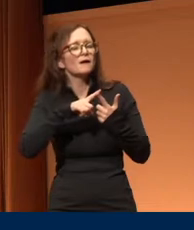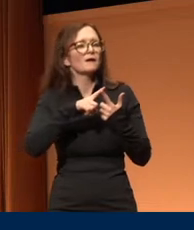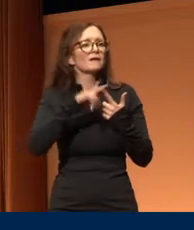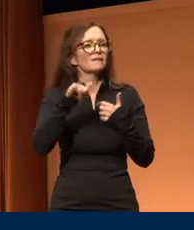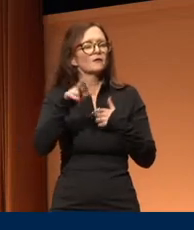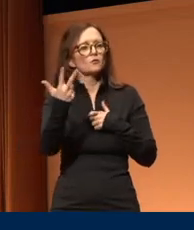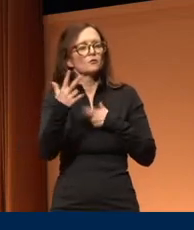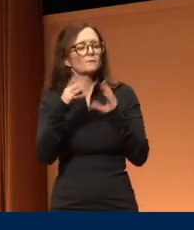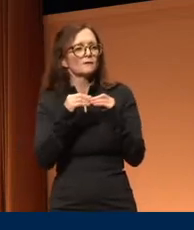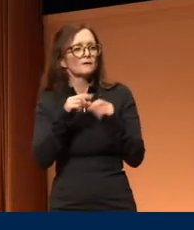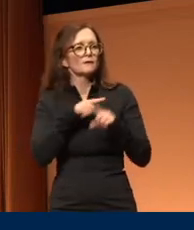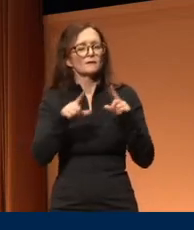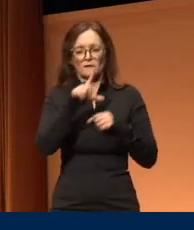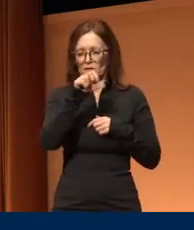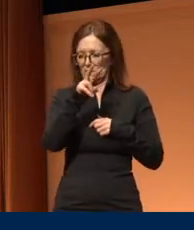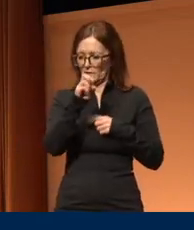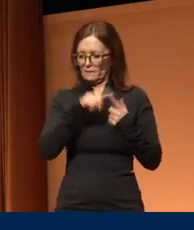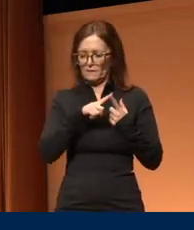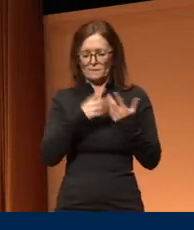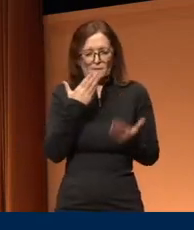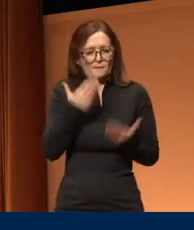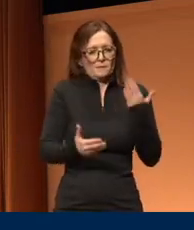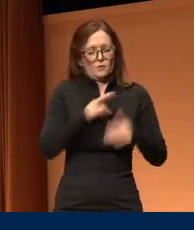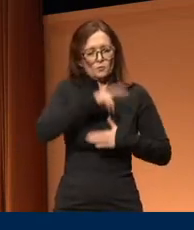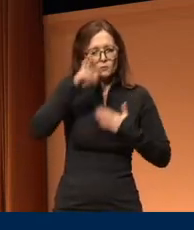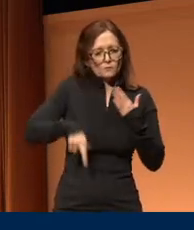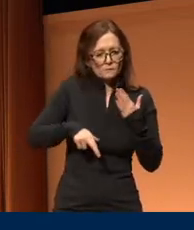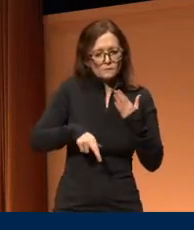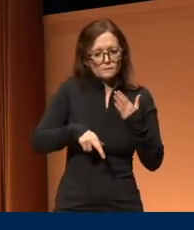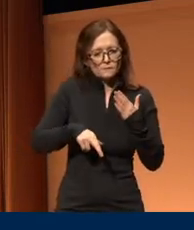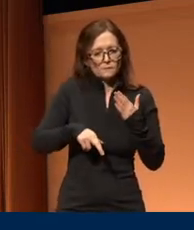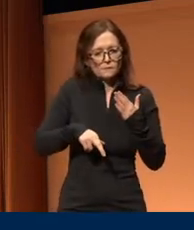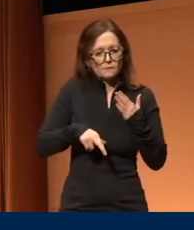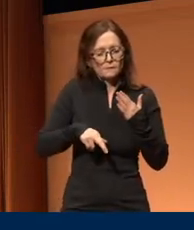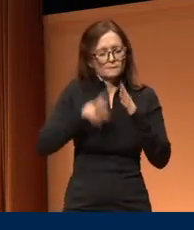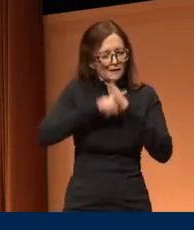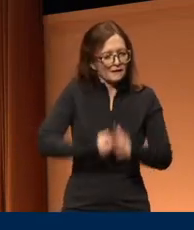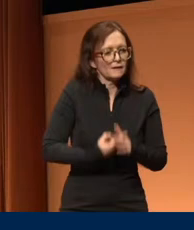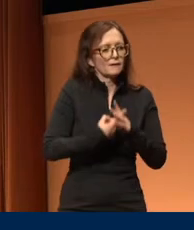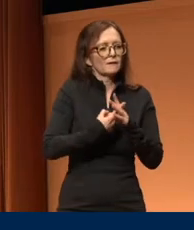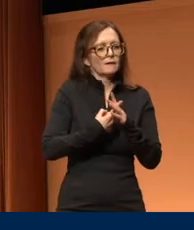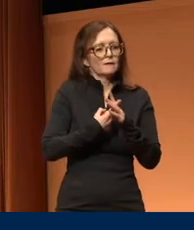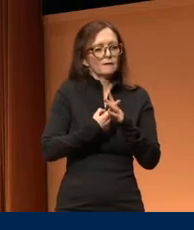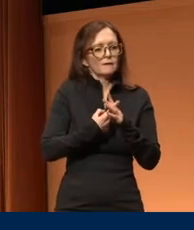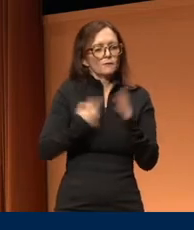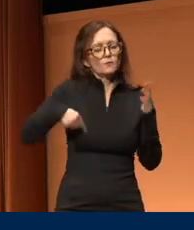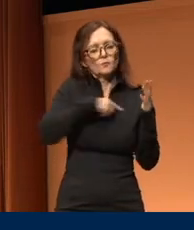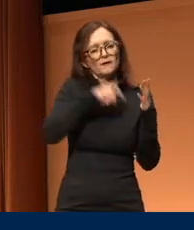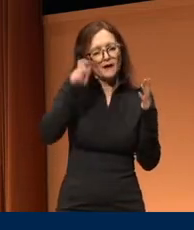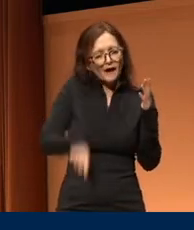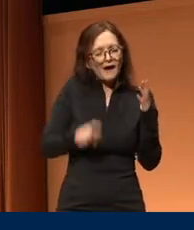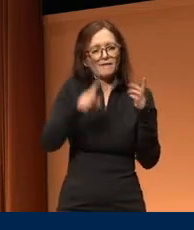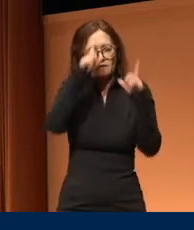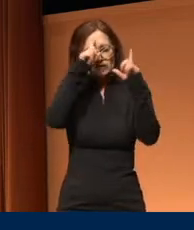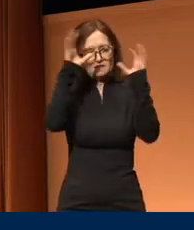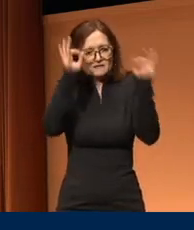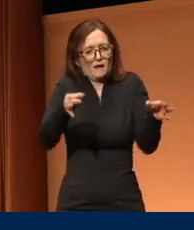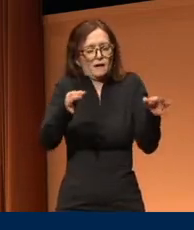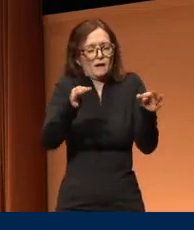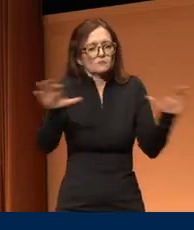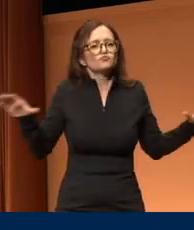and wondered whether this love was maybe the result of the naivete of new beginnings. As soon as they will have to make collective decisions, I